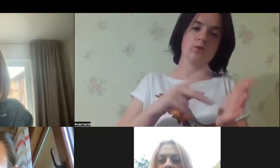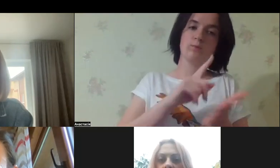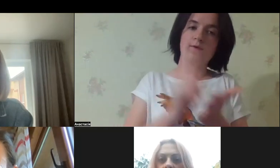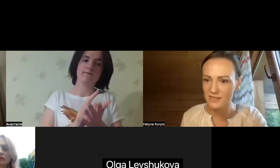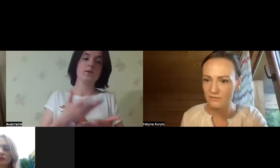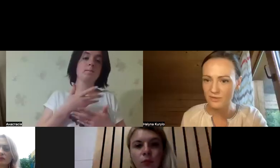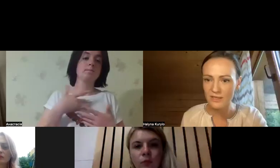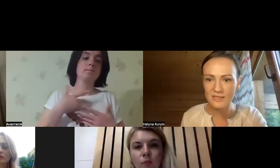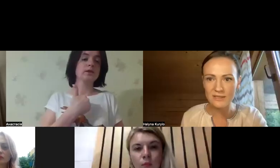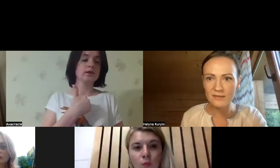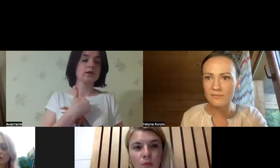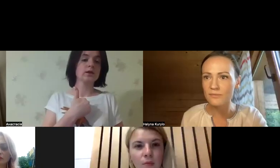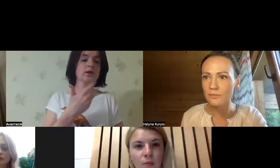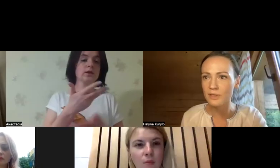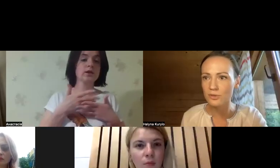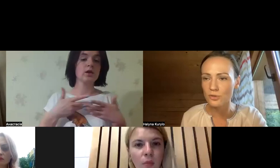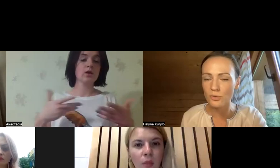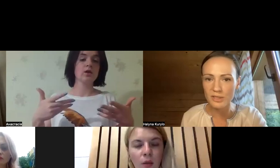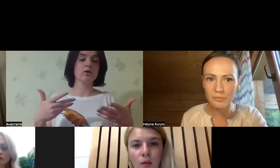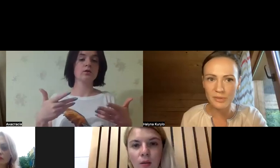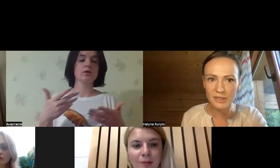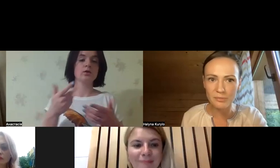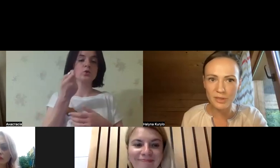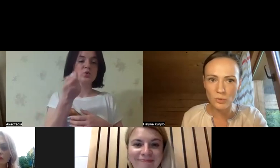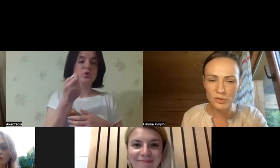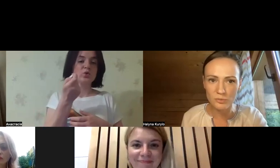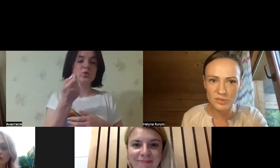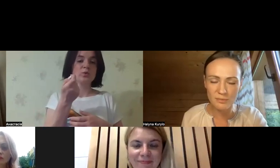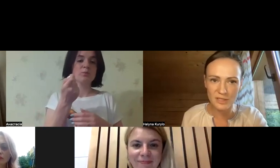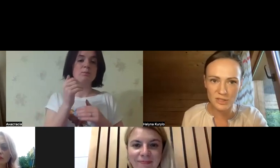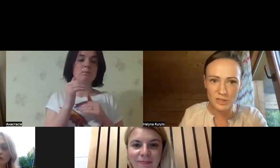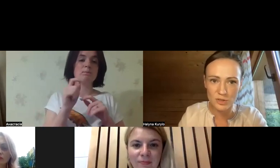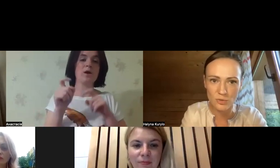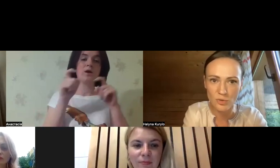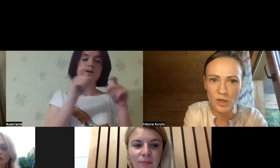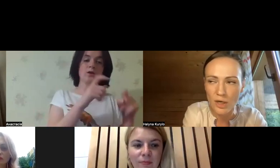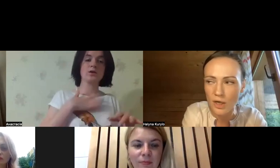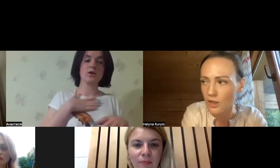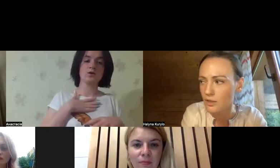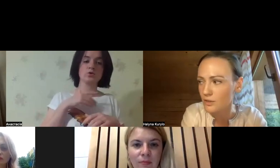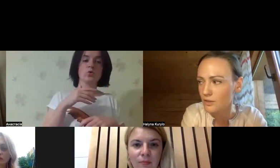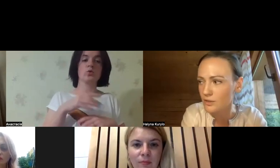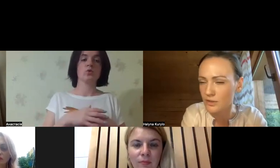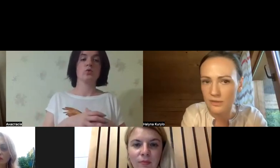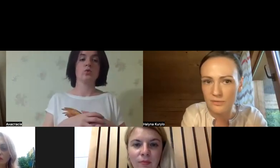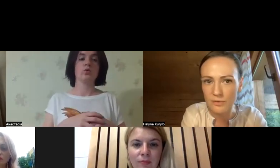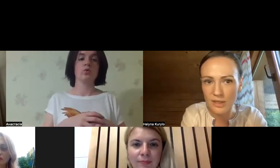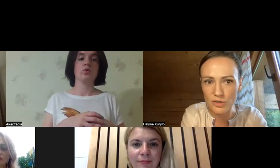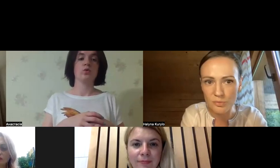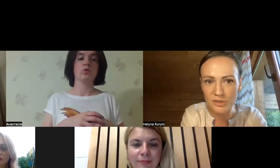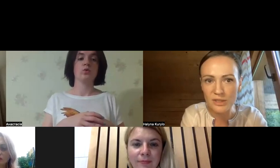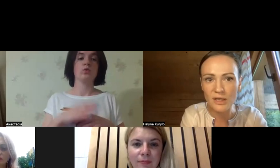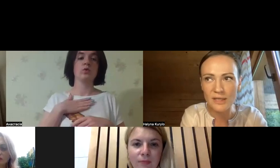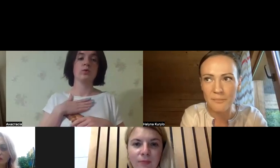the plan. We need to have the plan and we need to follow it. And I think that we are already extending